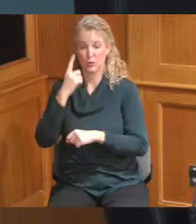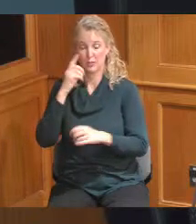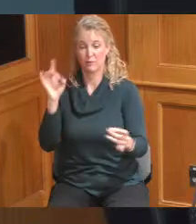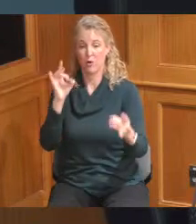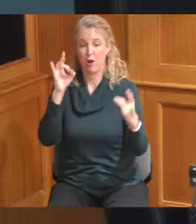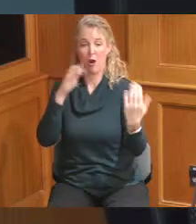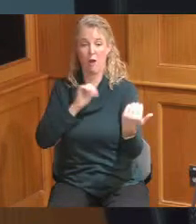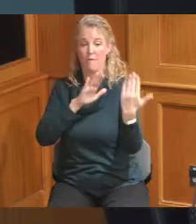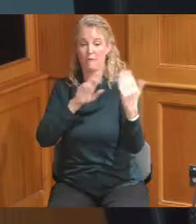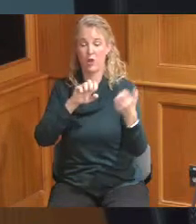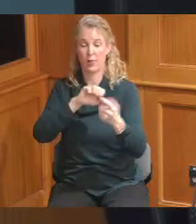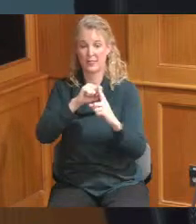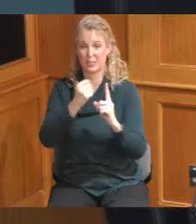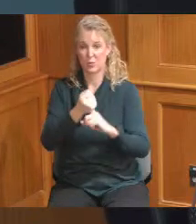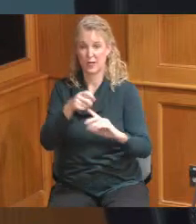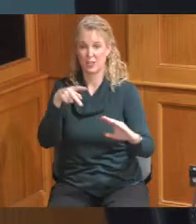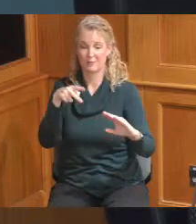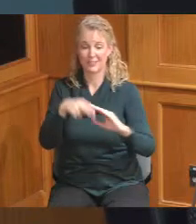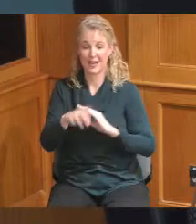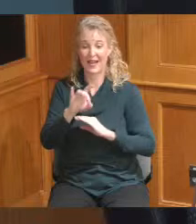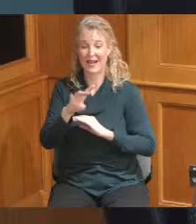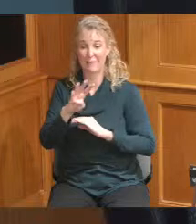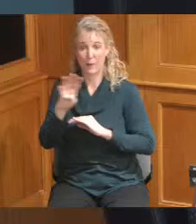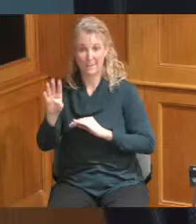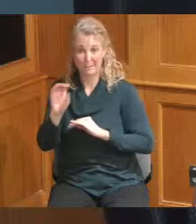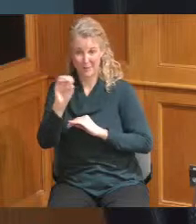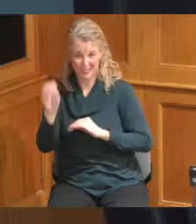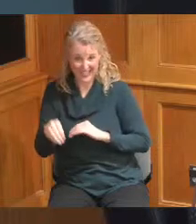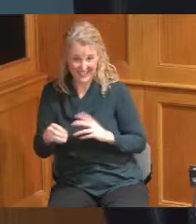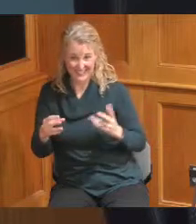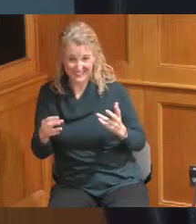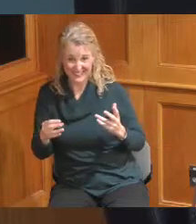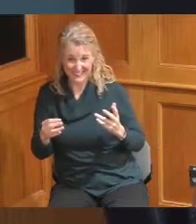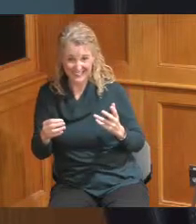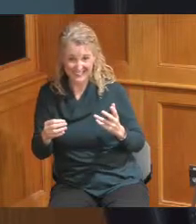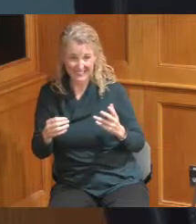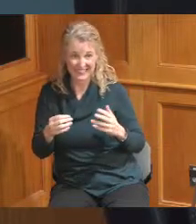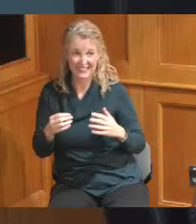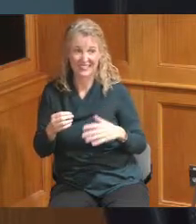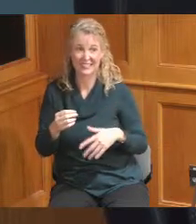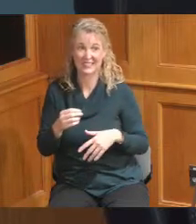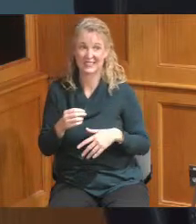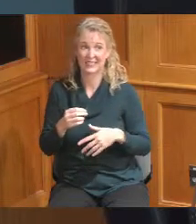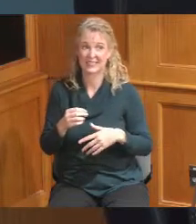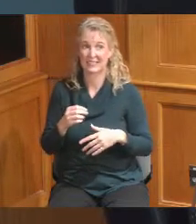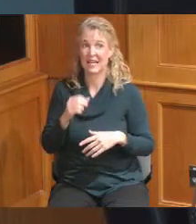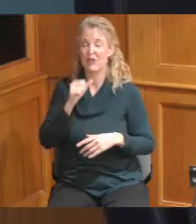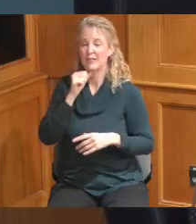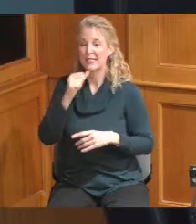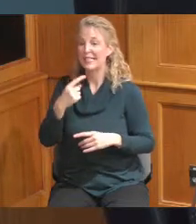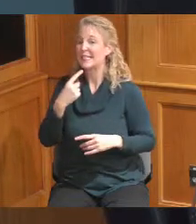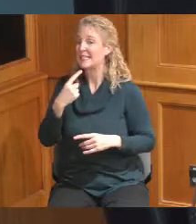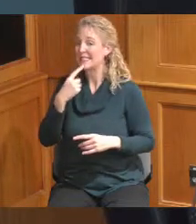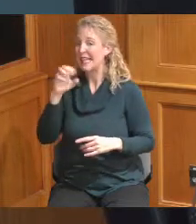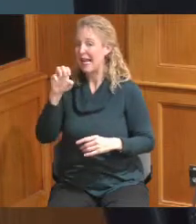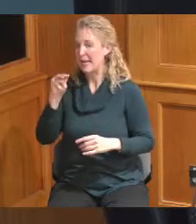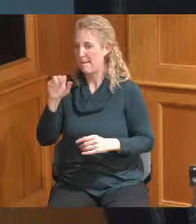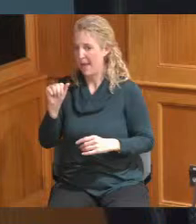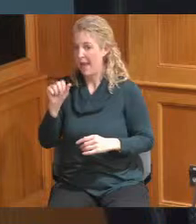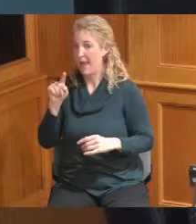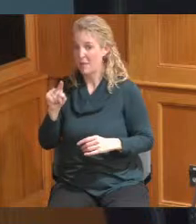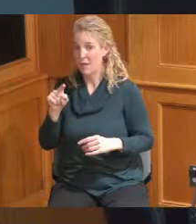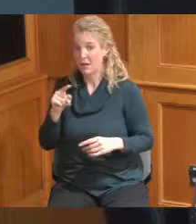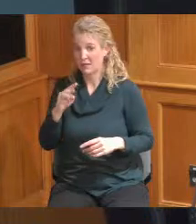would be reduced by 84%. This is what I'm talking about. It's not EMA necessarily, but it is about